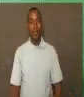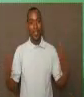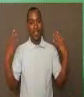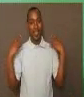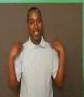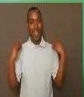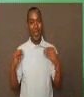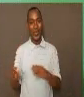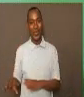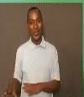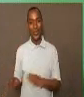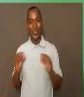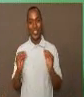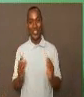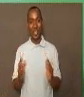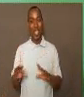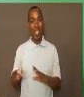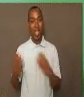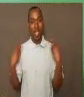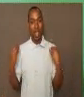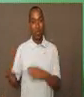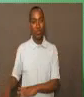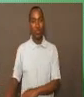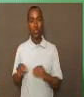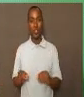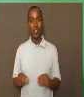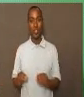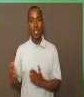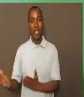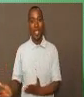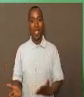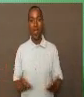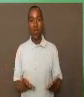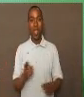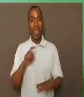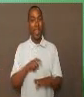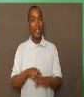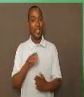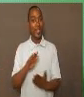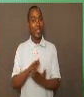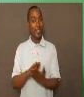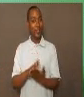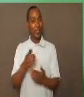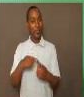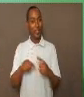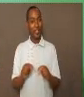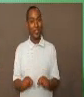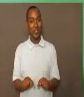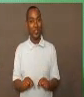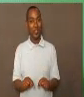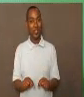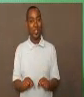Hello, teacher. Hello, students. Welcome to today's lesson on